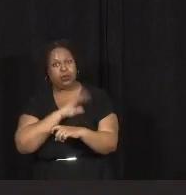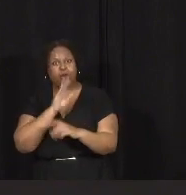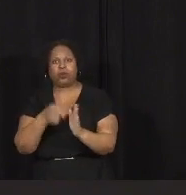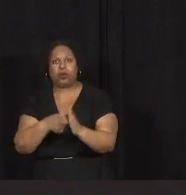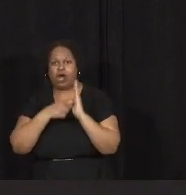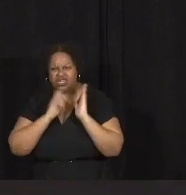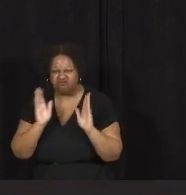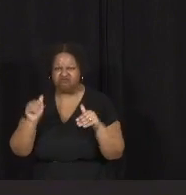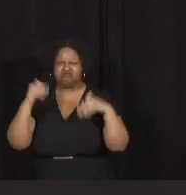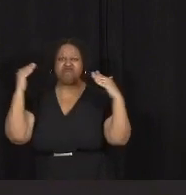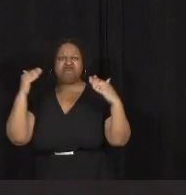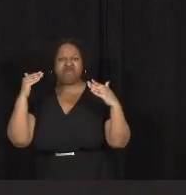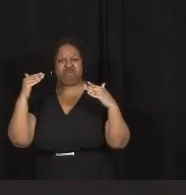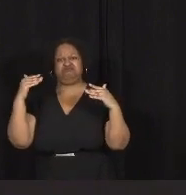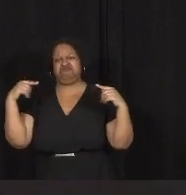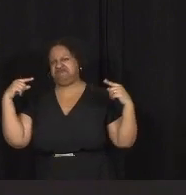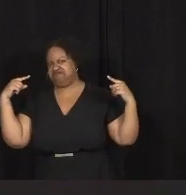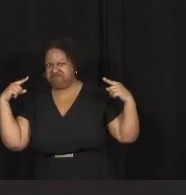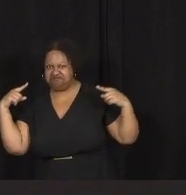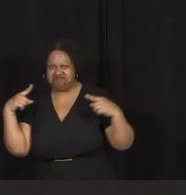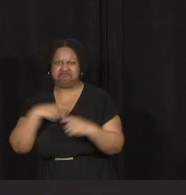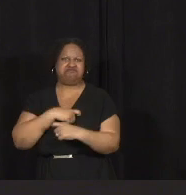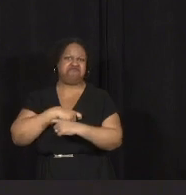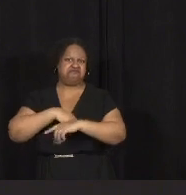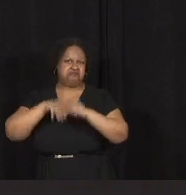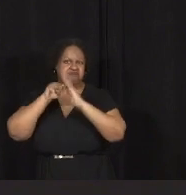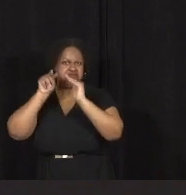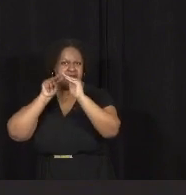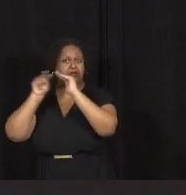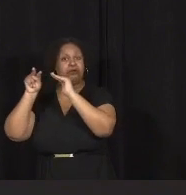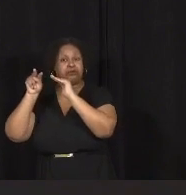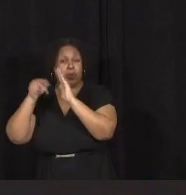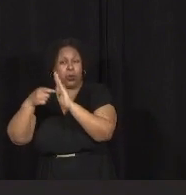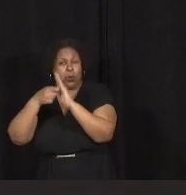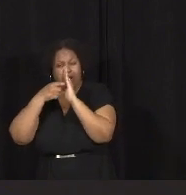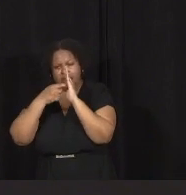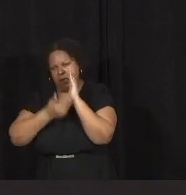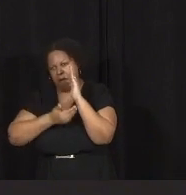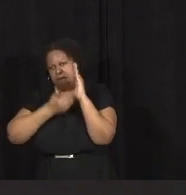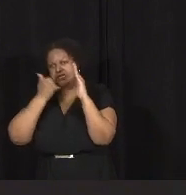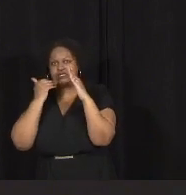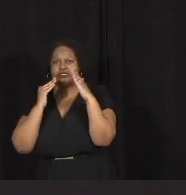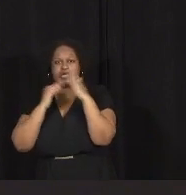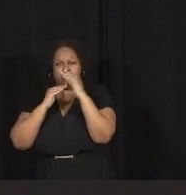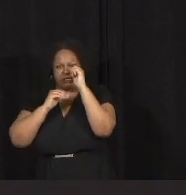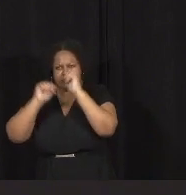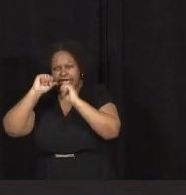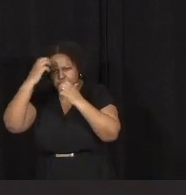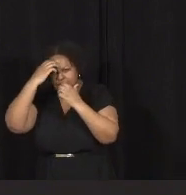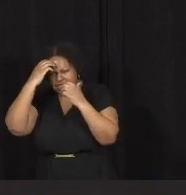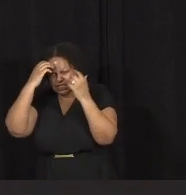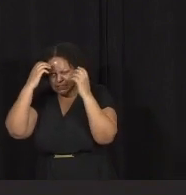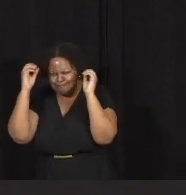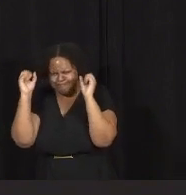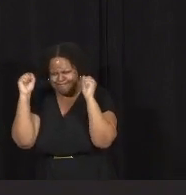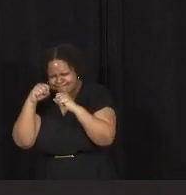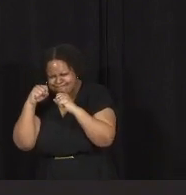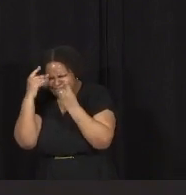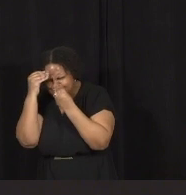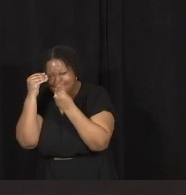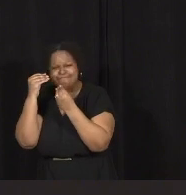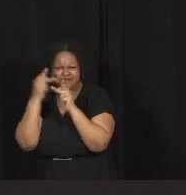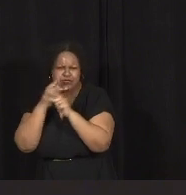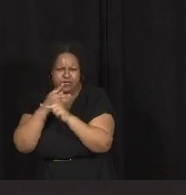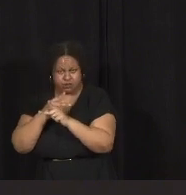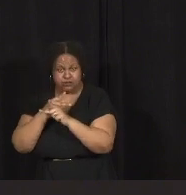scientific brains to look at this. Look, what we're trying to do at the minute is to drive down,